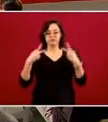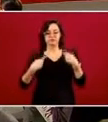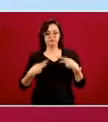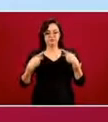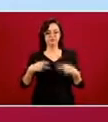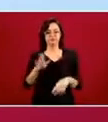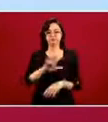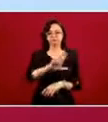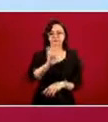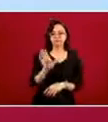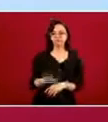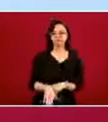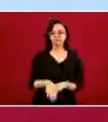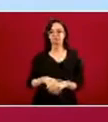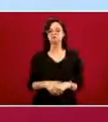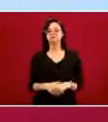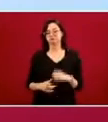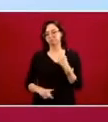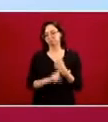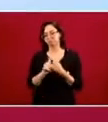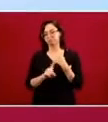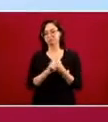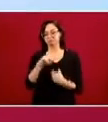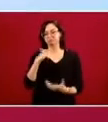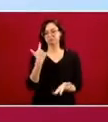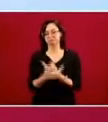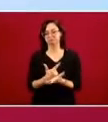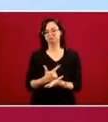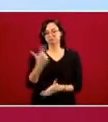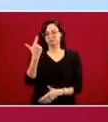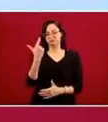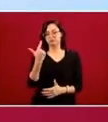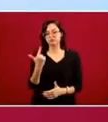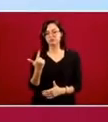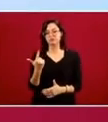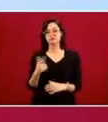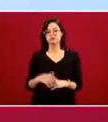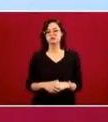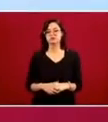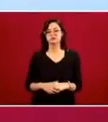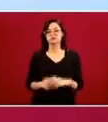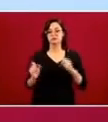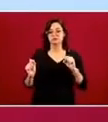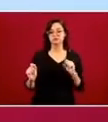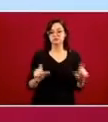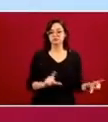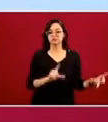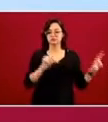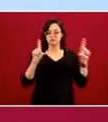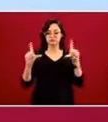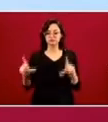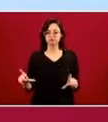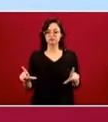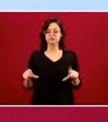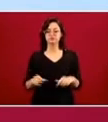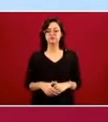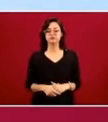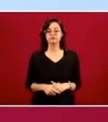we have accumulated 69 people who have lost their life, who